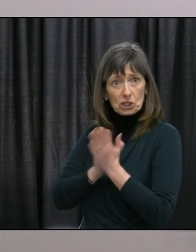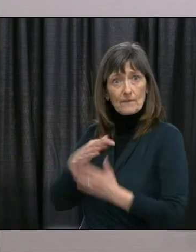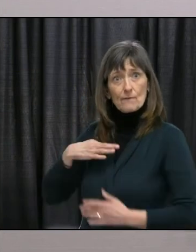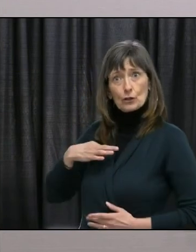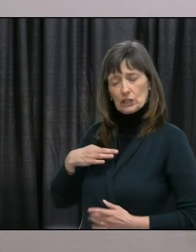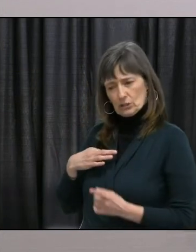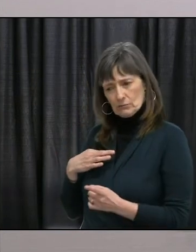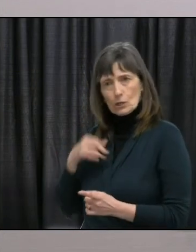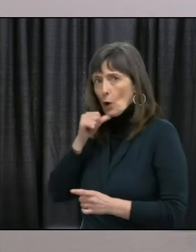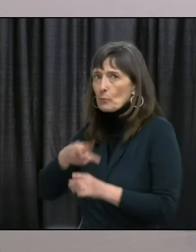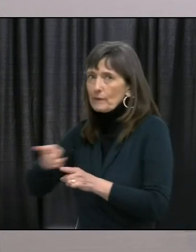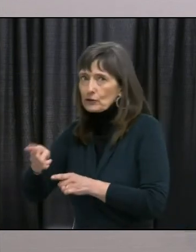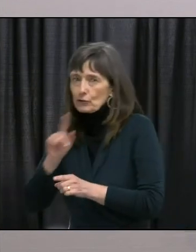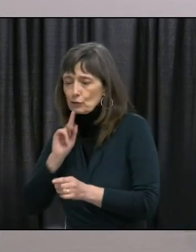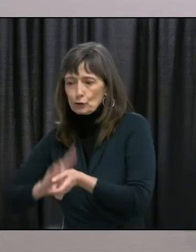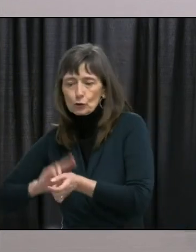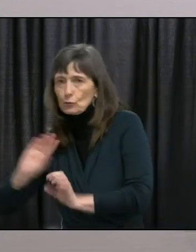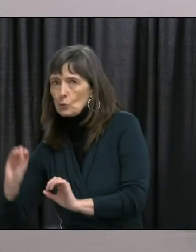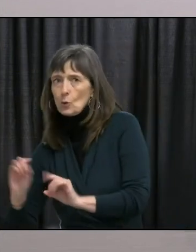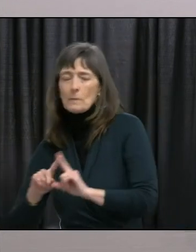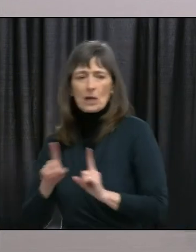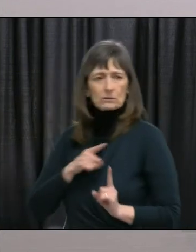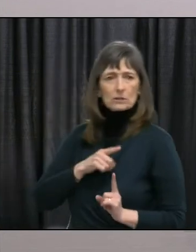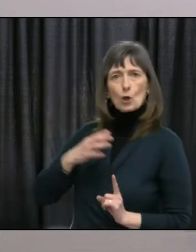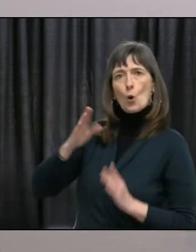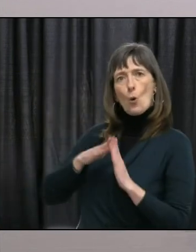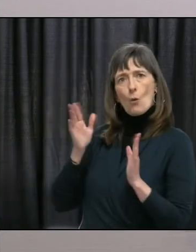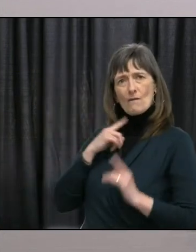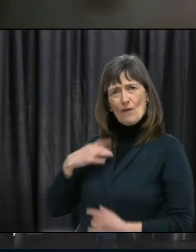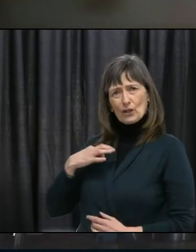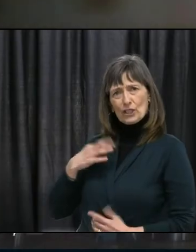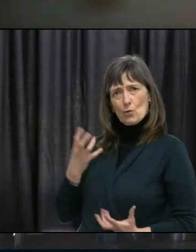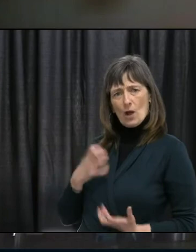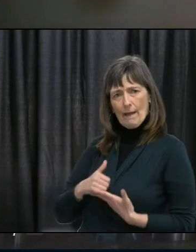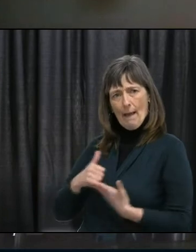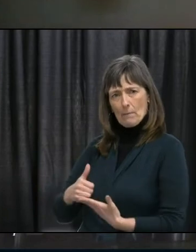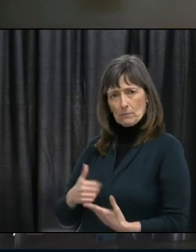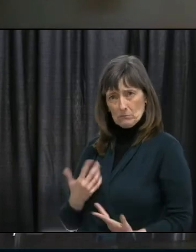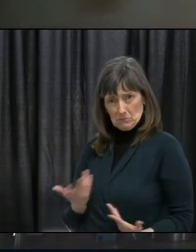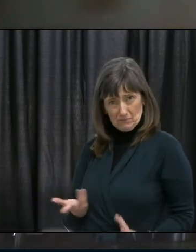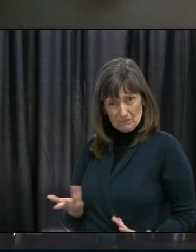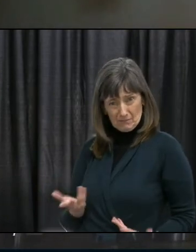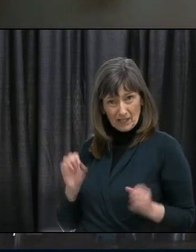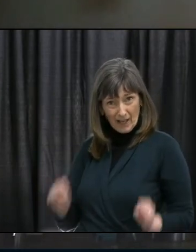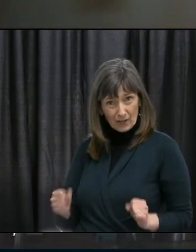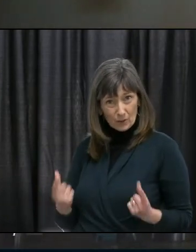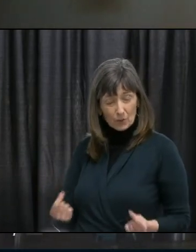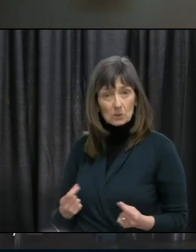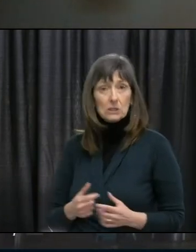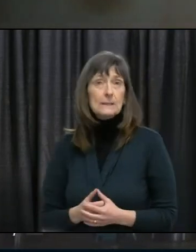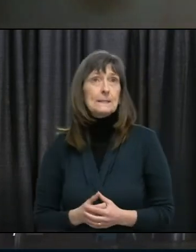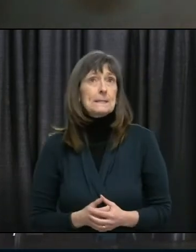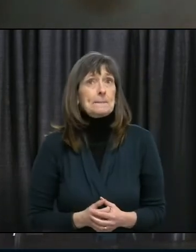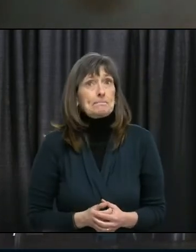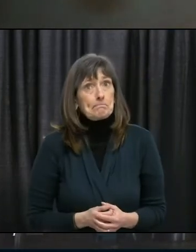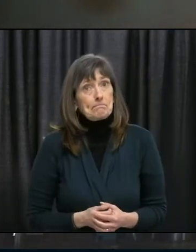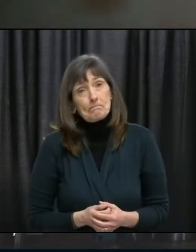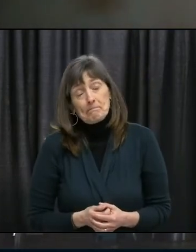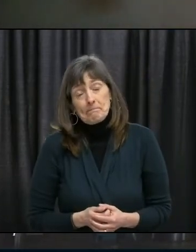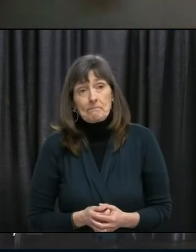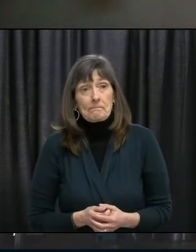hand? We're always open to help. I think the question is where